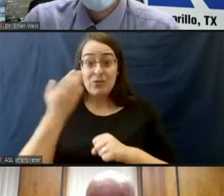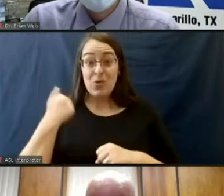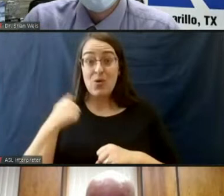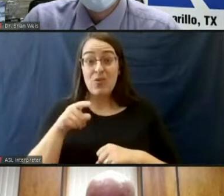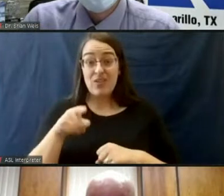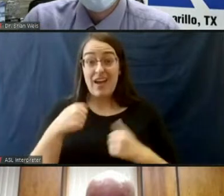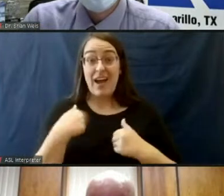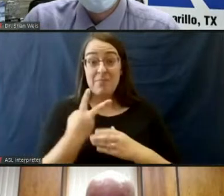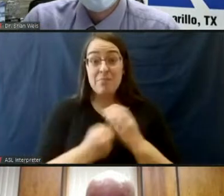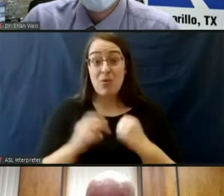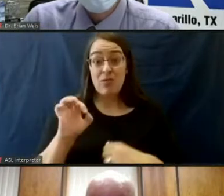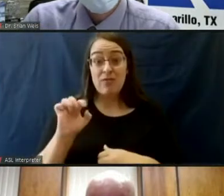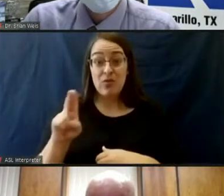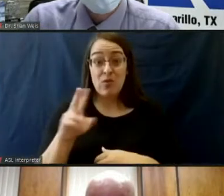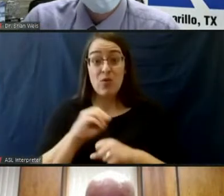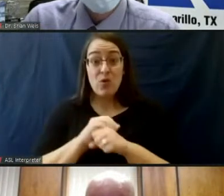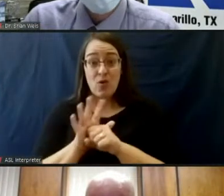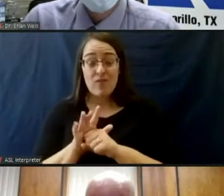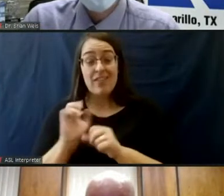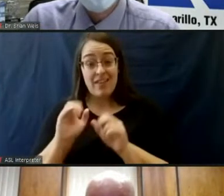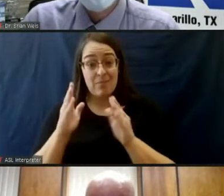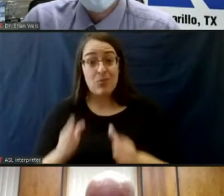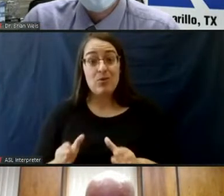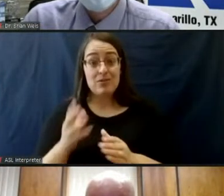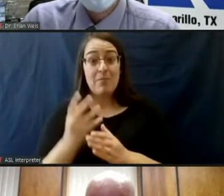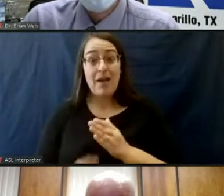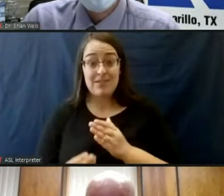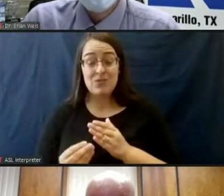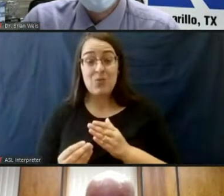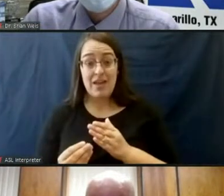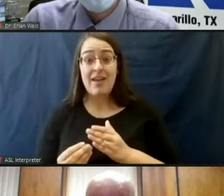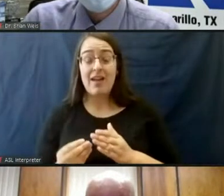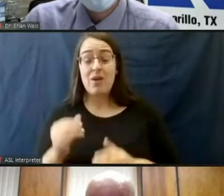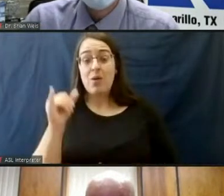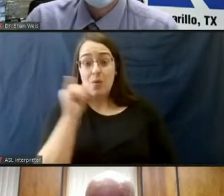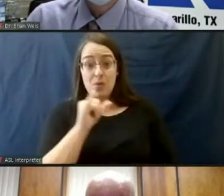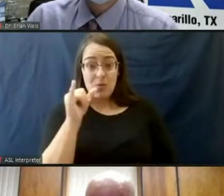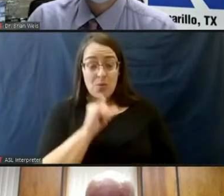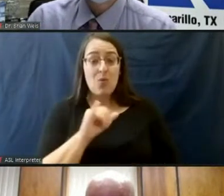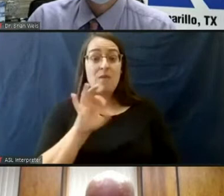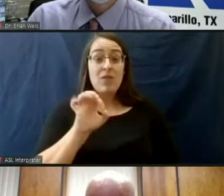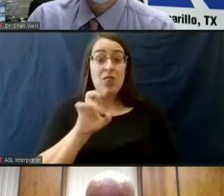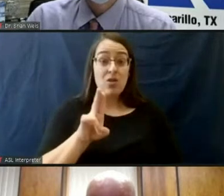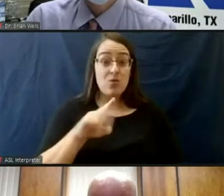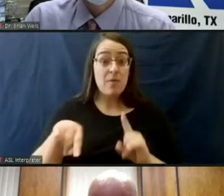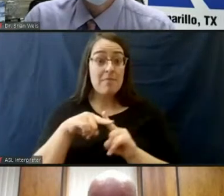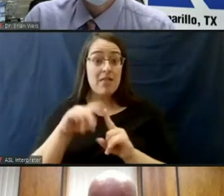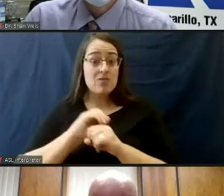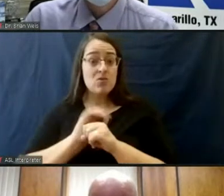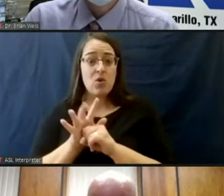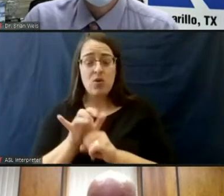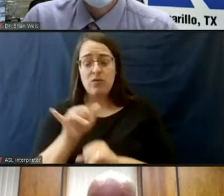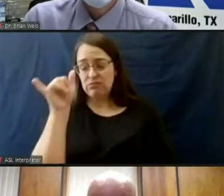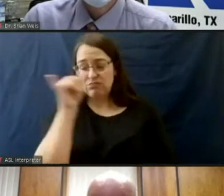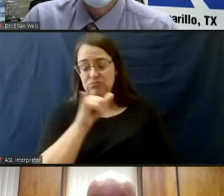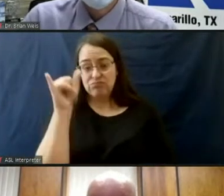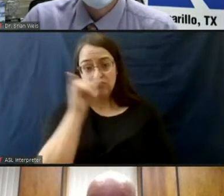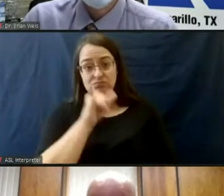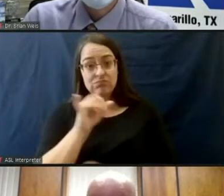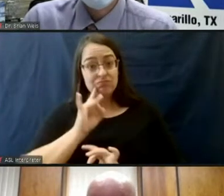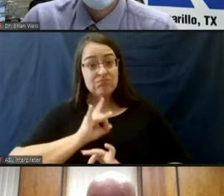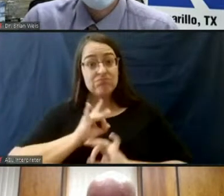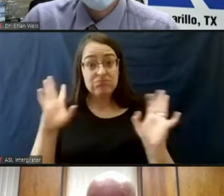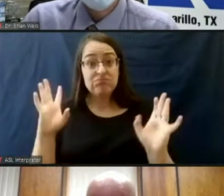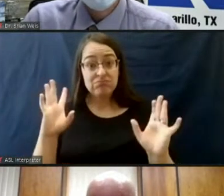agree with Dr. Weiss that the combination of an acute influenza infection with COVID-19 is a very